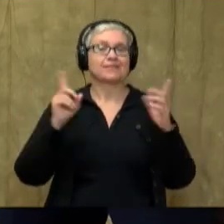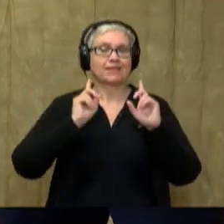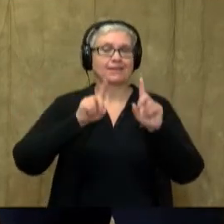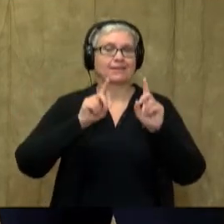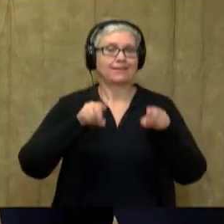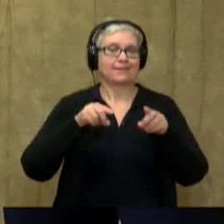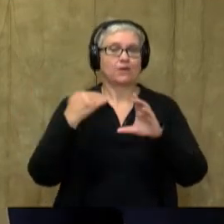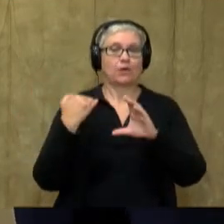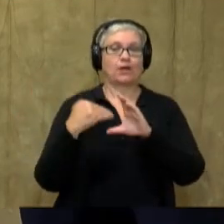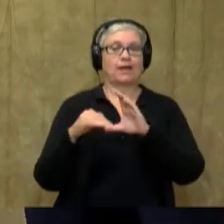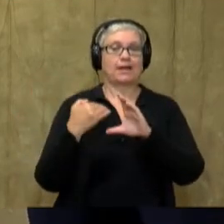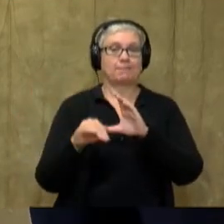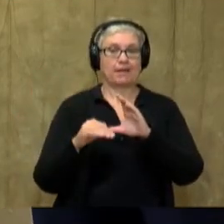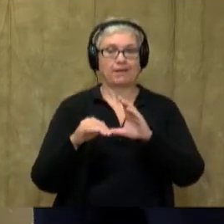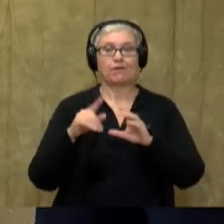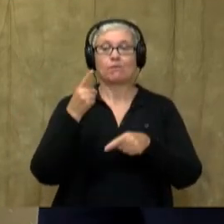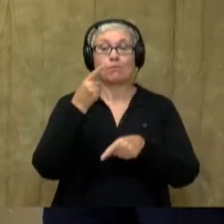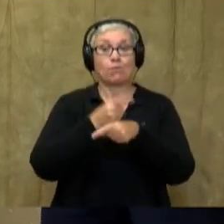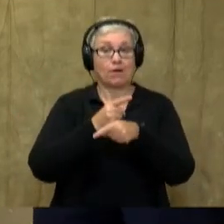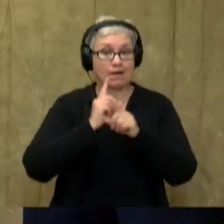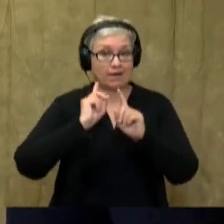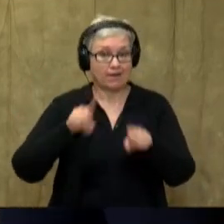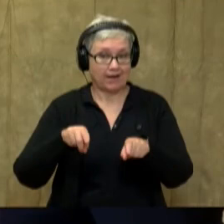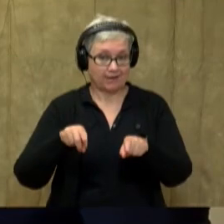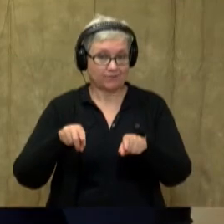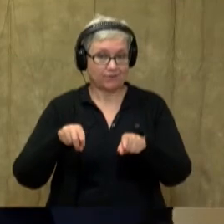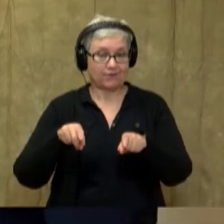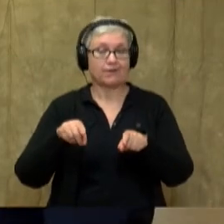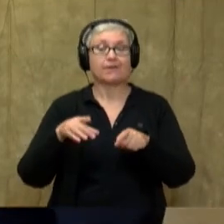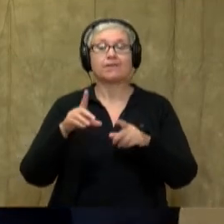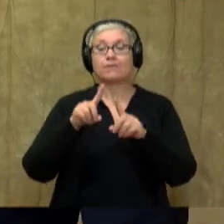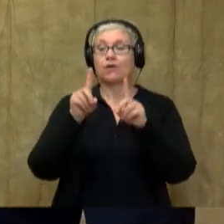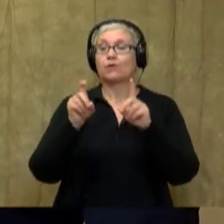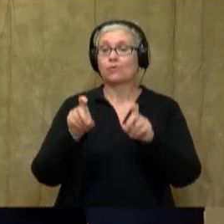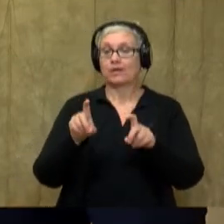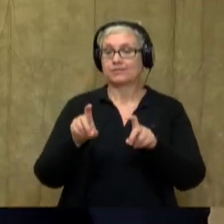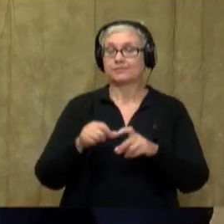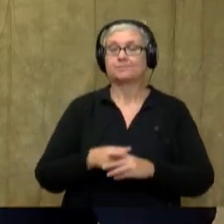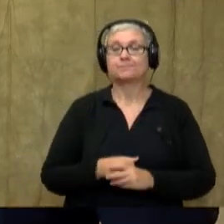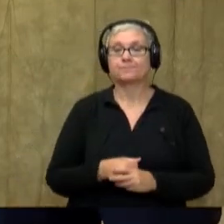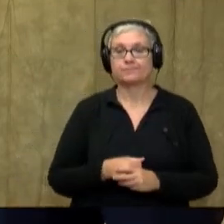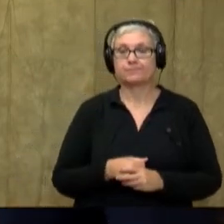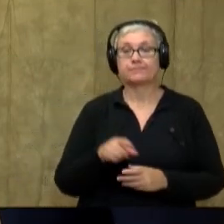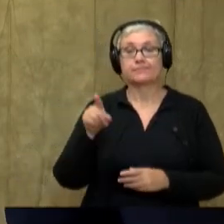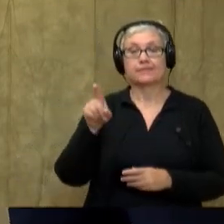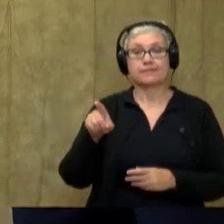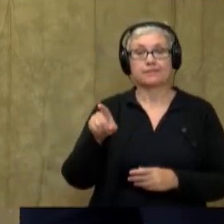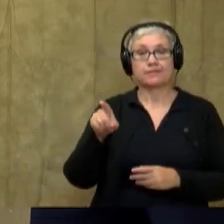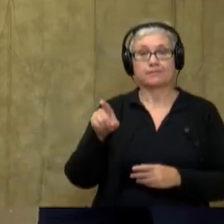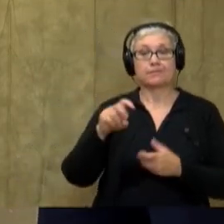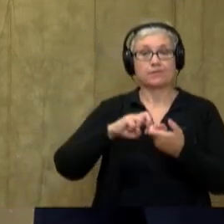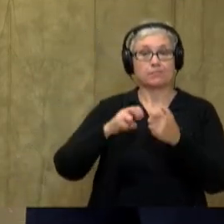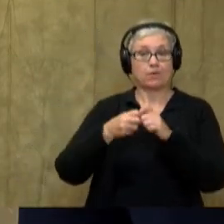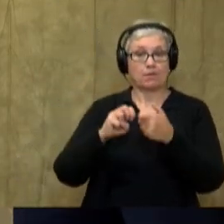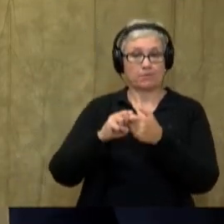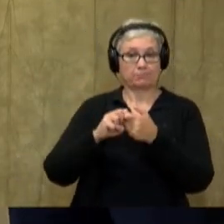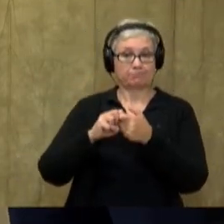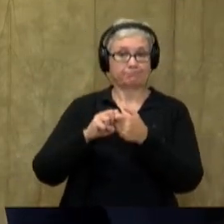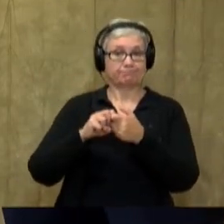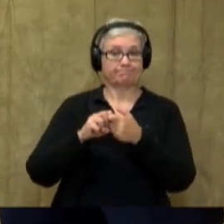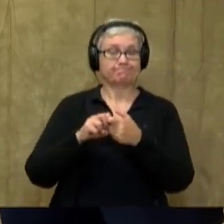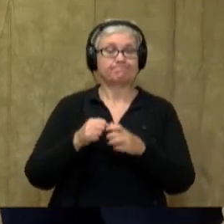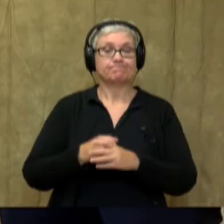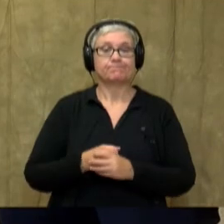answer to the question that I pose. And so here is your chance to win. The problem that I'm asking you to